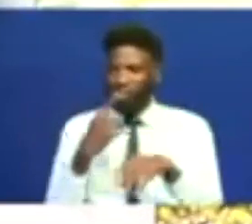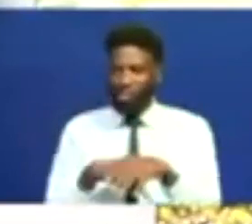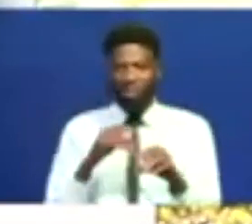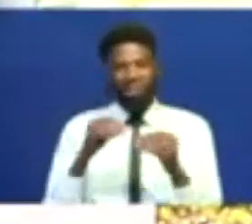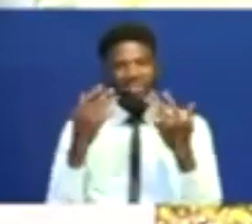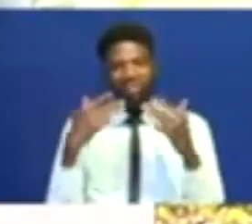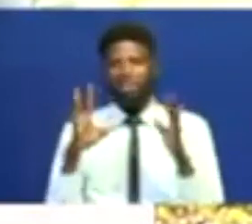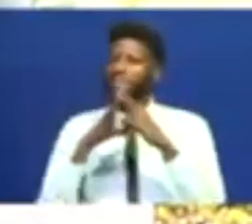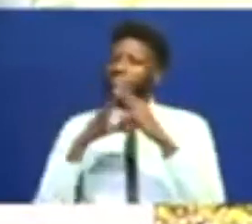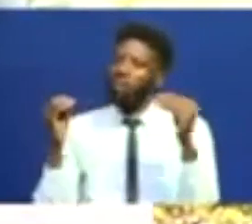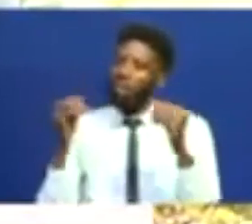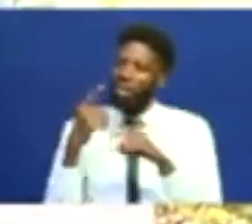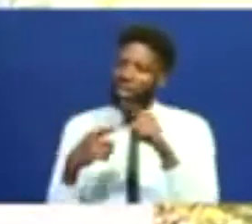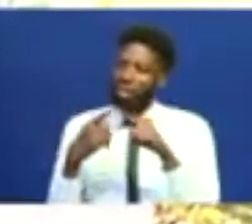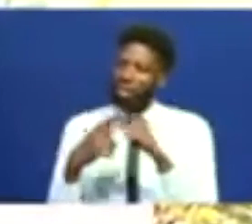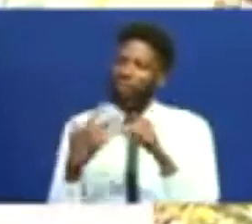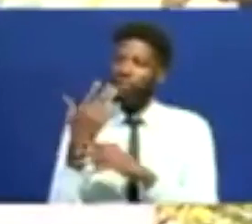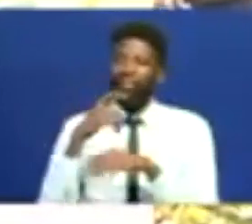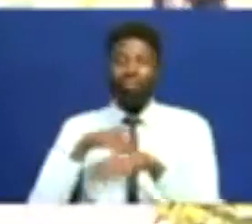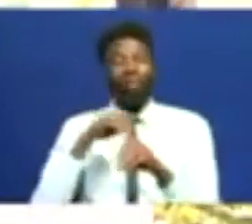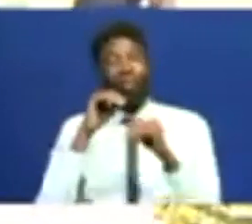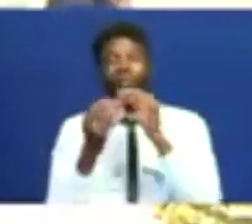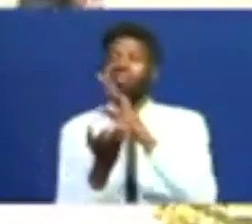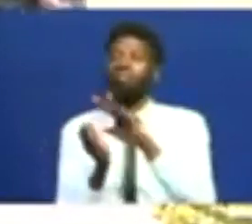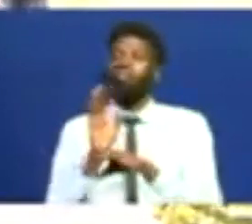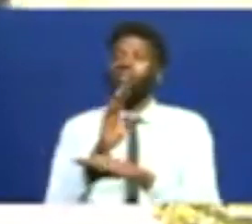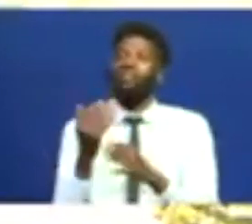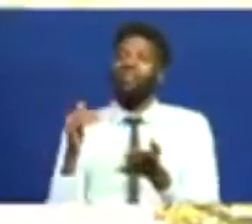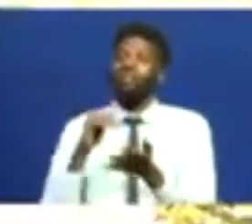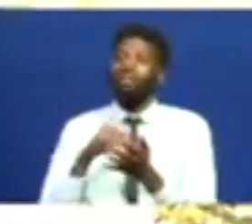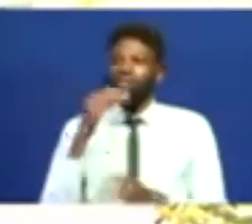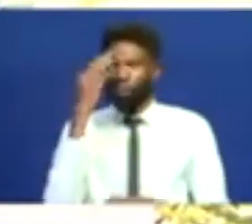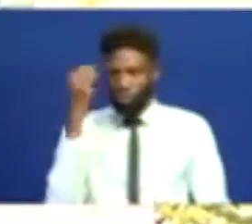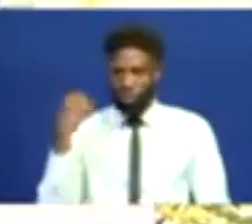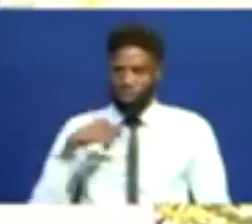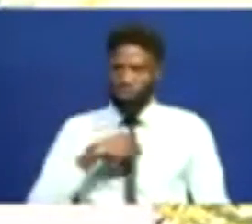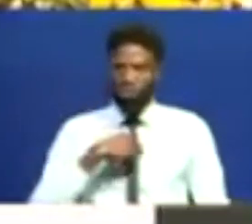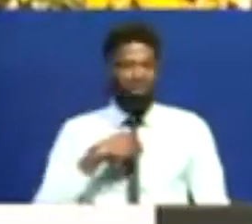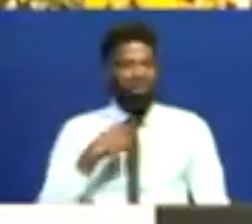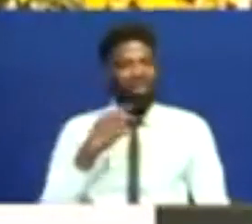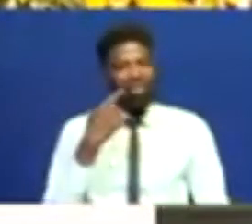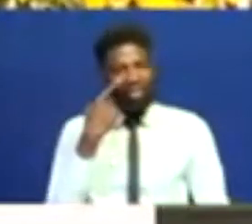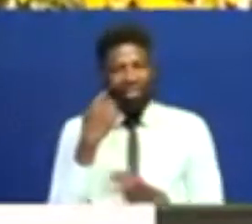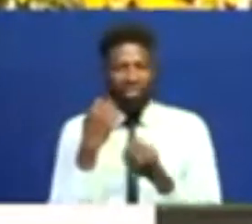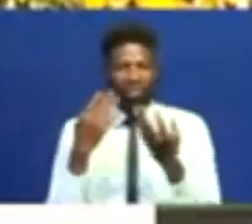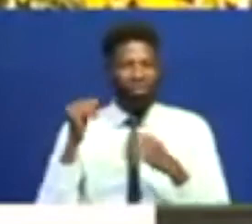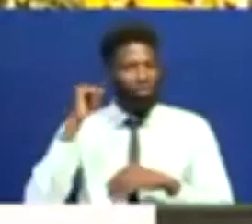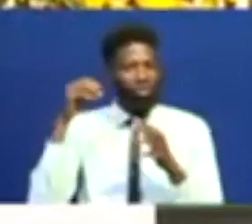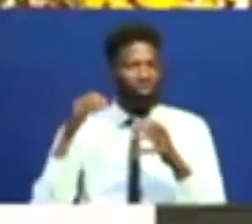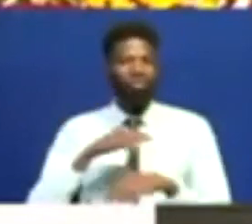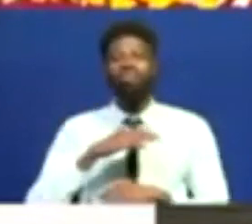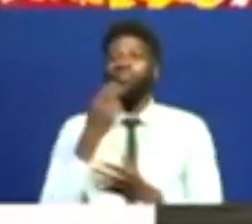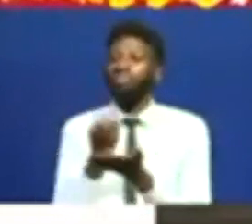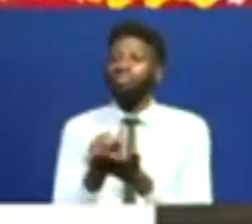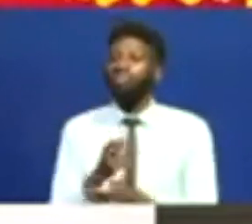for 5 years, and when it's the election time you come back again, and that's why we've had a lot of deaths of parties. The party with a membership number